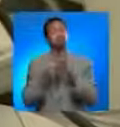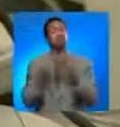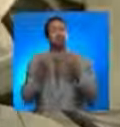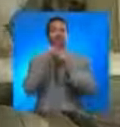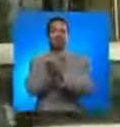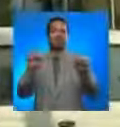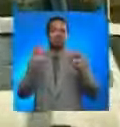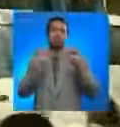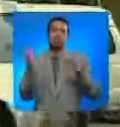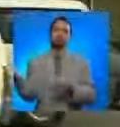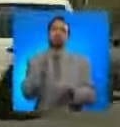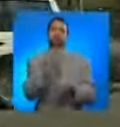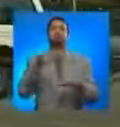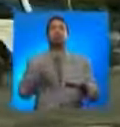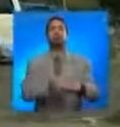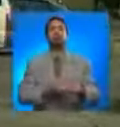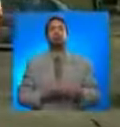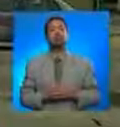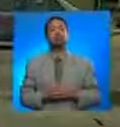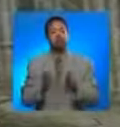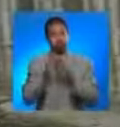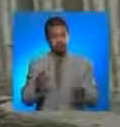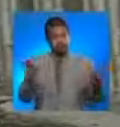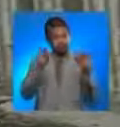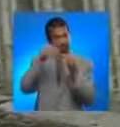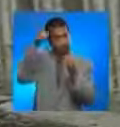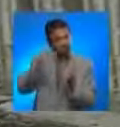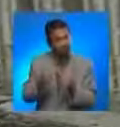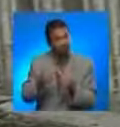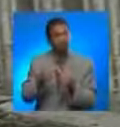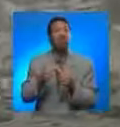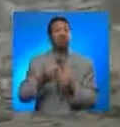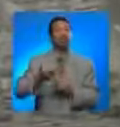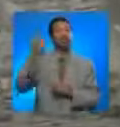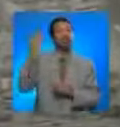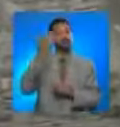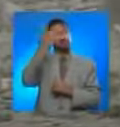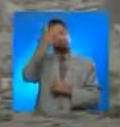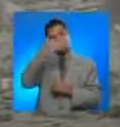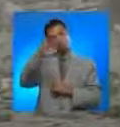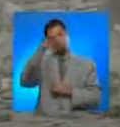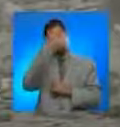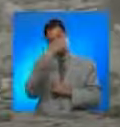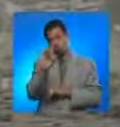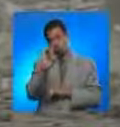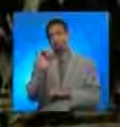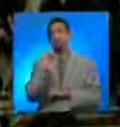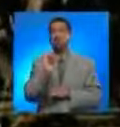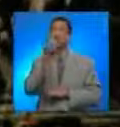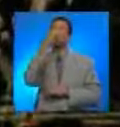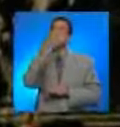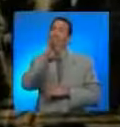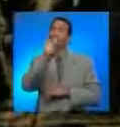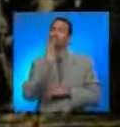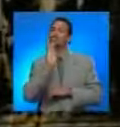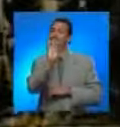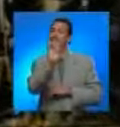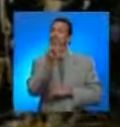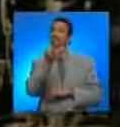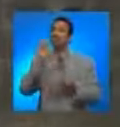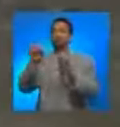to evacuated areas. It is important to remember that in 1918 and 1867,